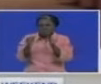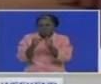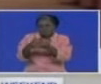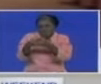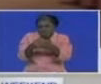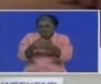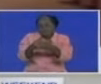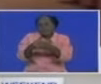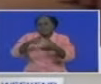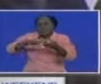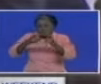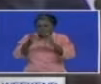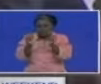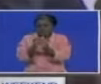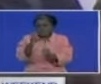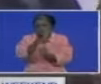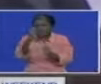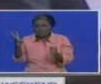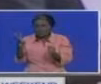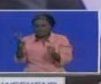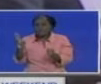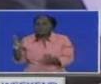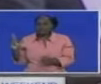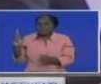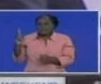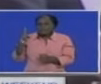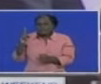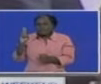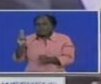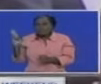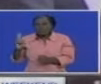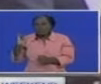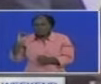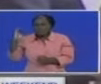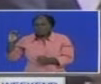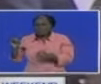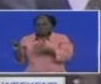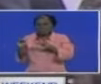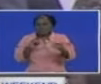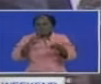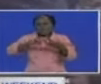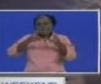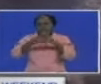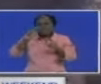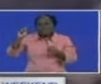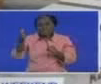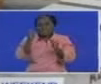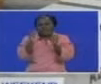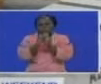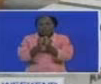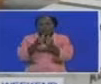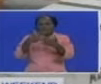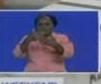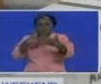while quietly courting the East. Kenyatta's ICC dilemma has now shifted Kenya's relationship with former Western